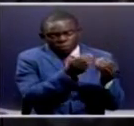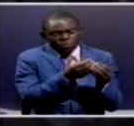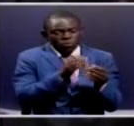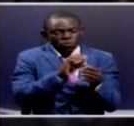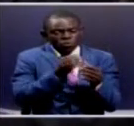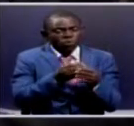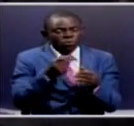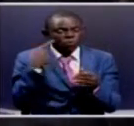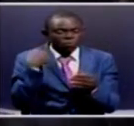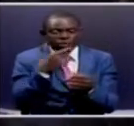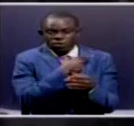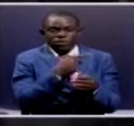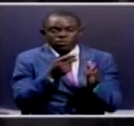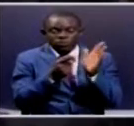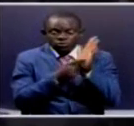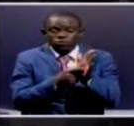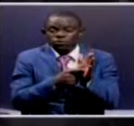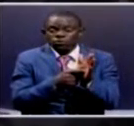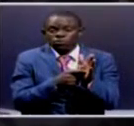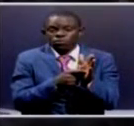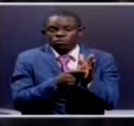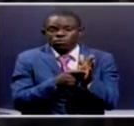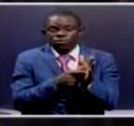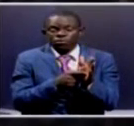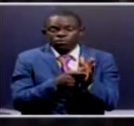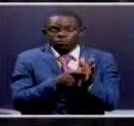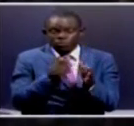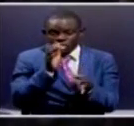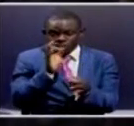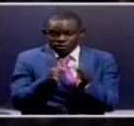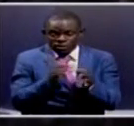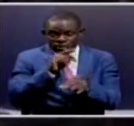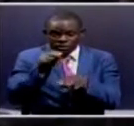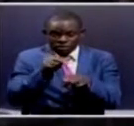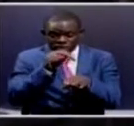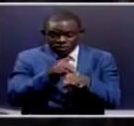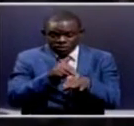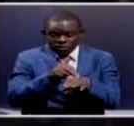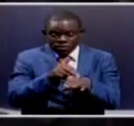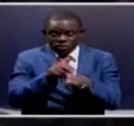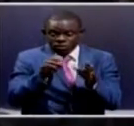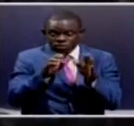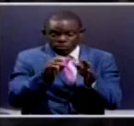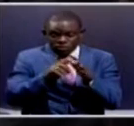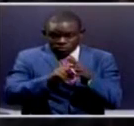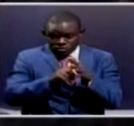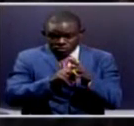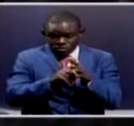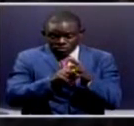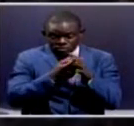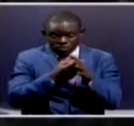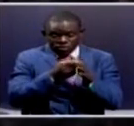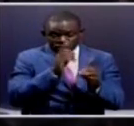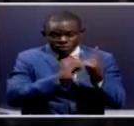Okay? So when the national dialogue takes place, looking at the Constitution, looking at the Public Order Act, the political